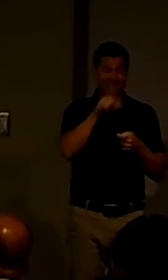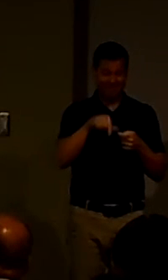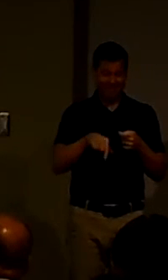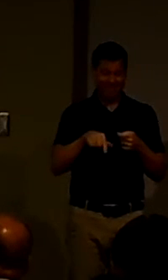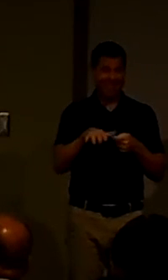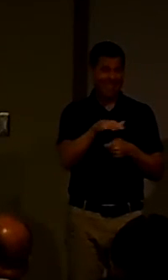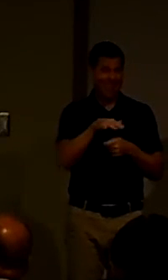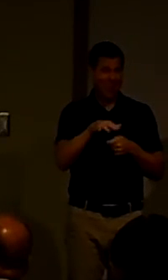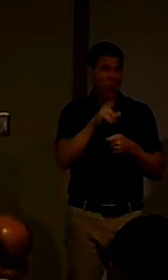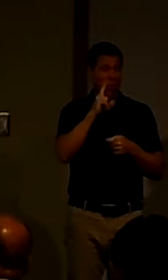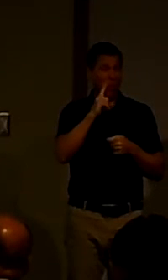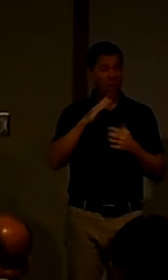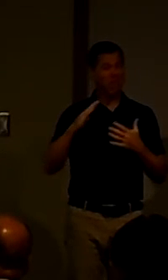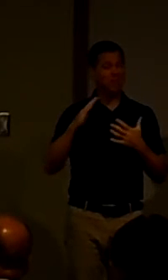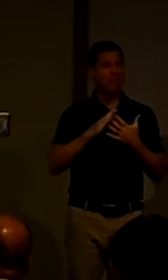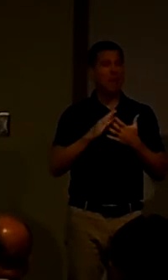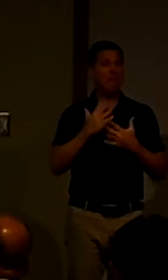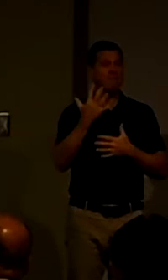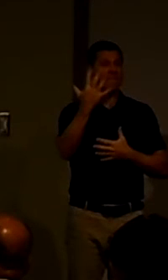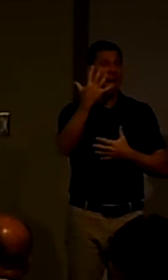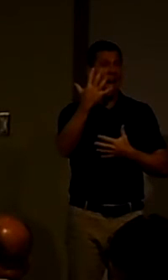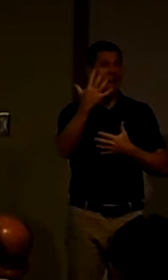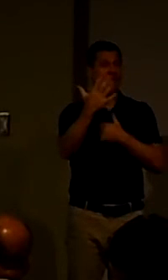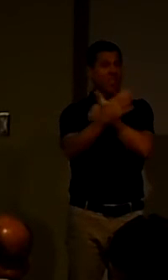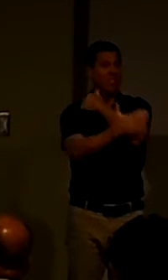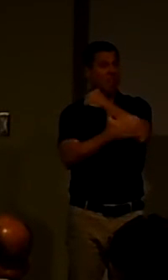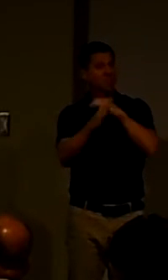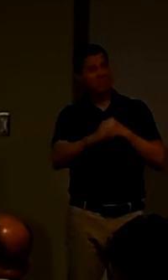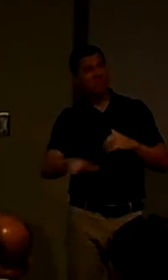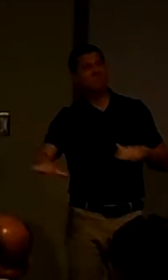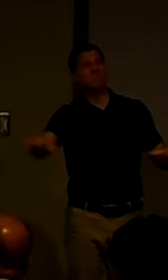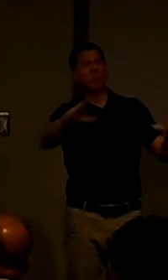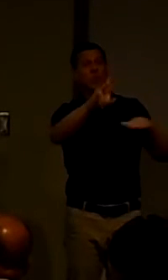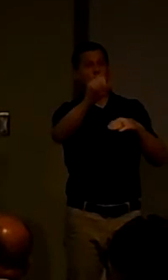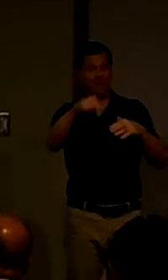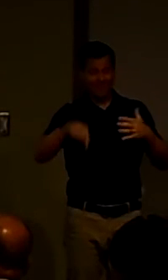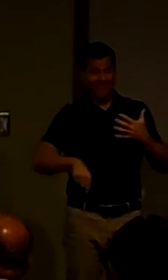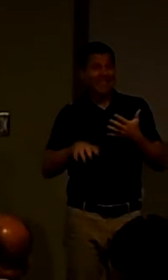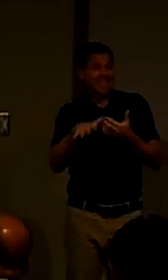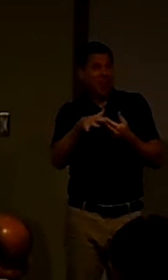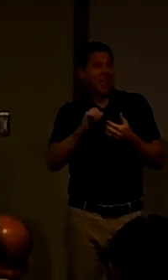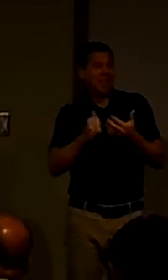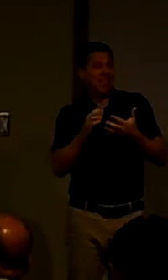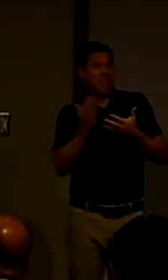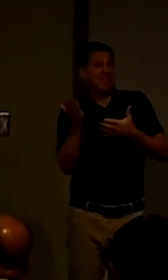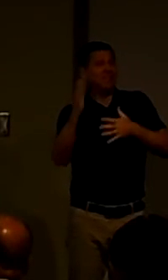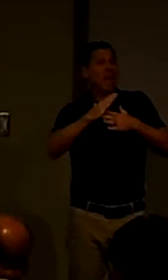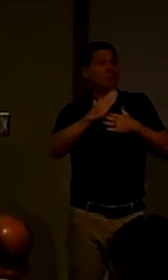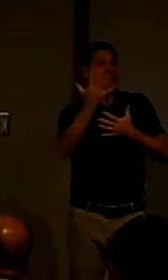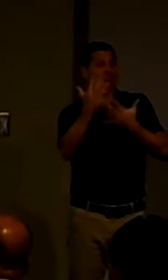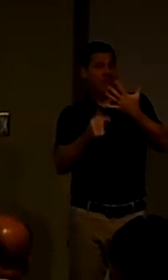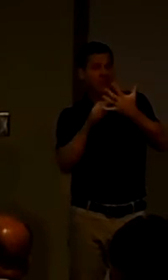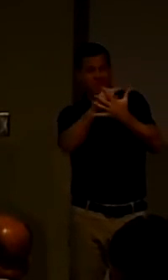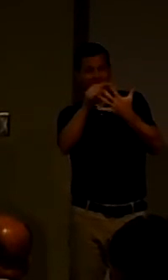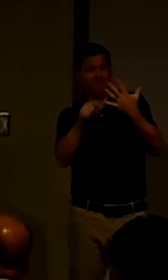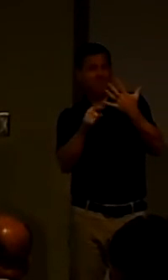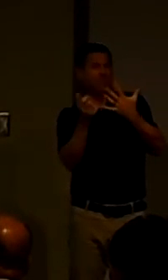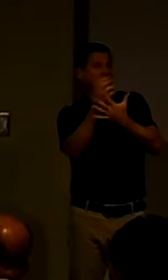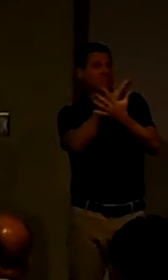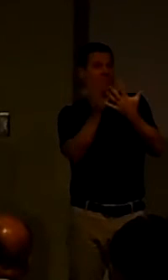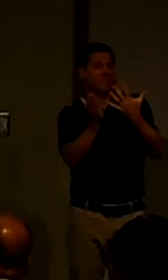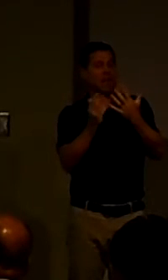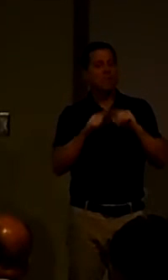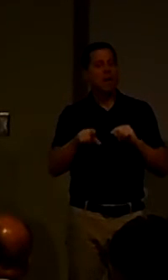five economic powerhouses in the country in 20 or 30 years. We can get there, but transportation's got to be a